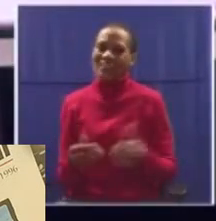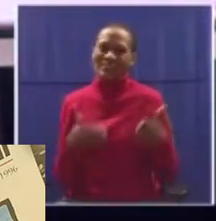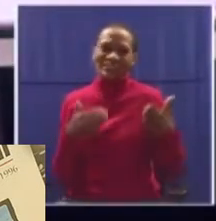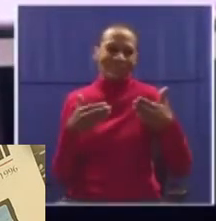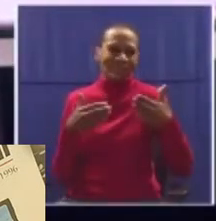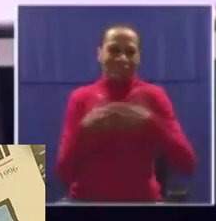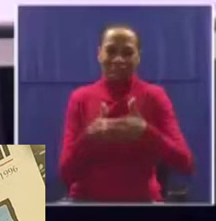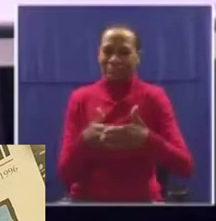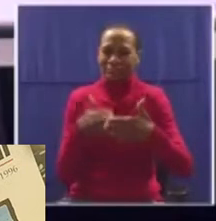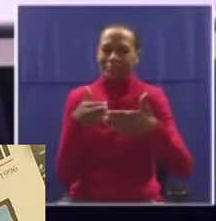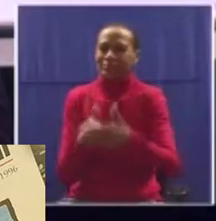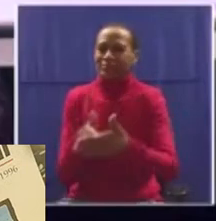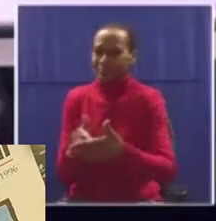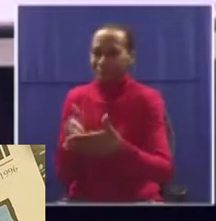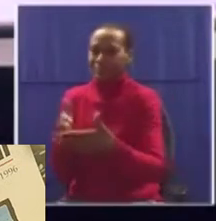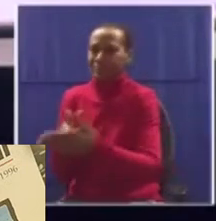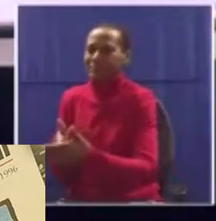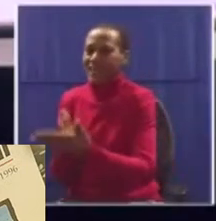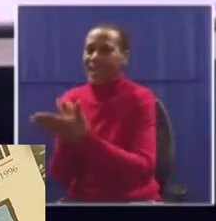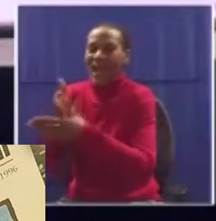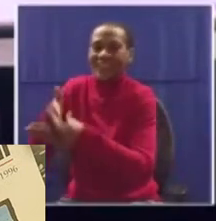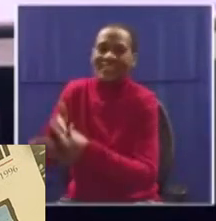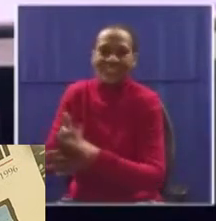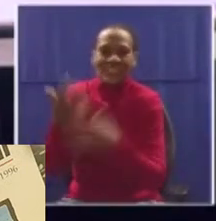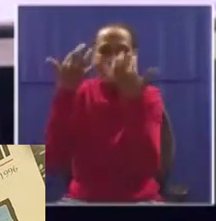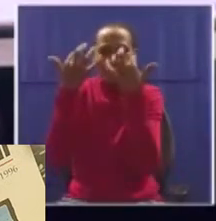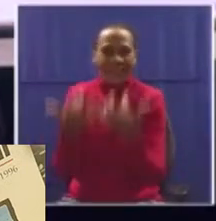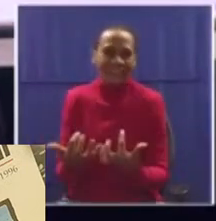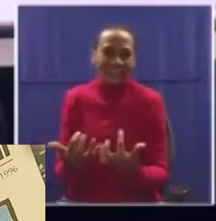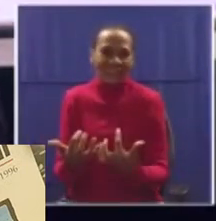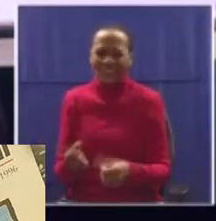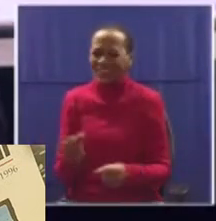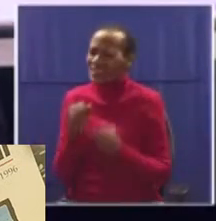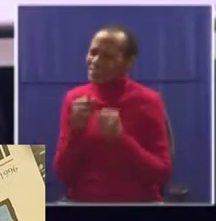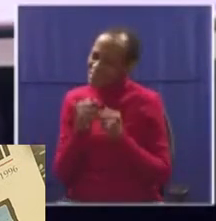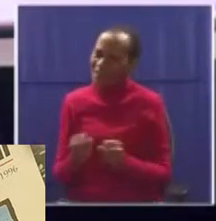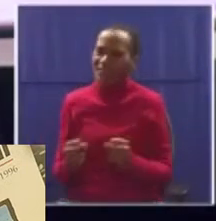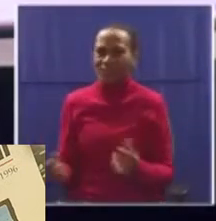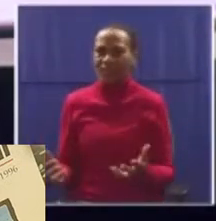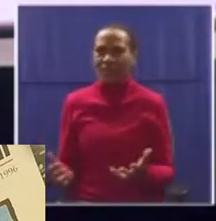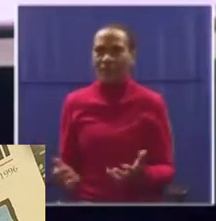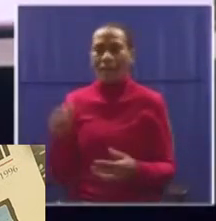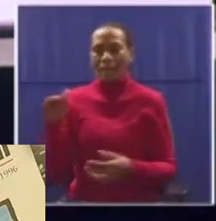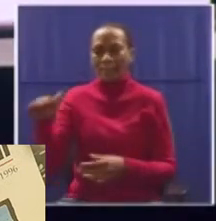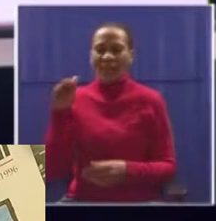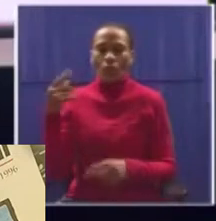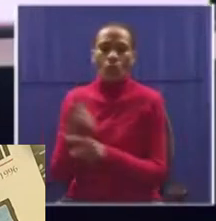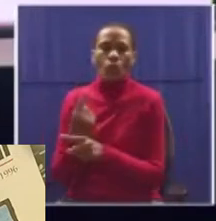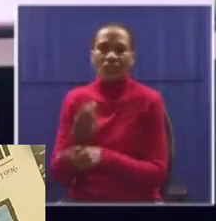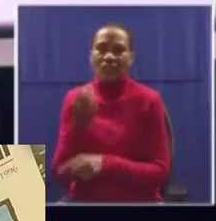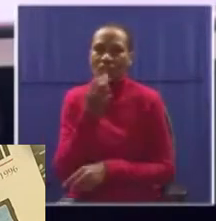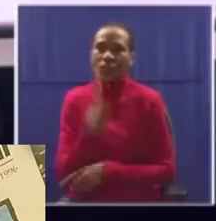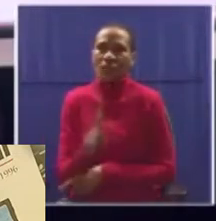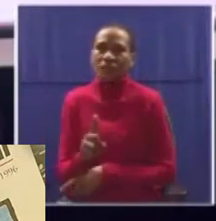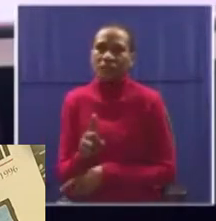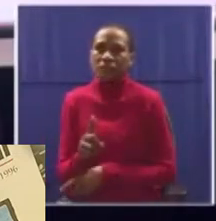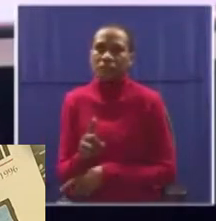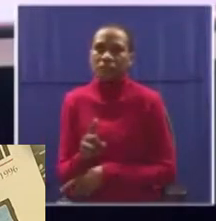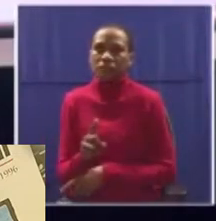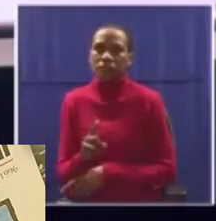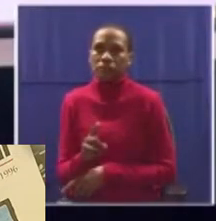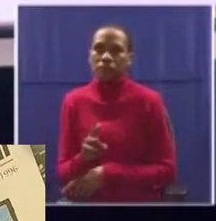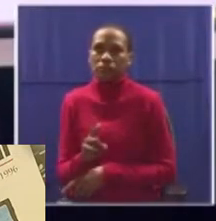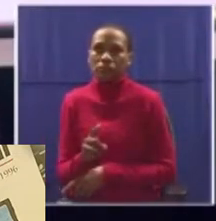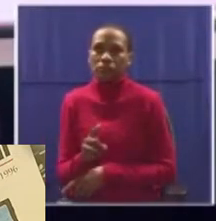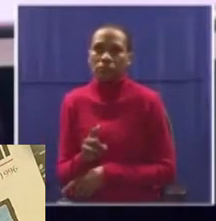for small businesses to access funding and things very very difficult what banks often ask for is if they